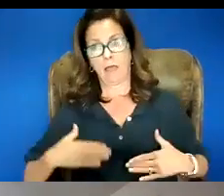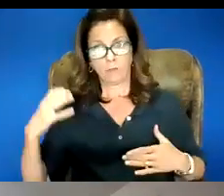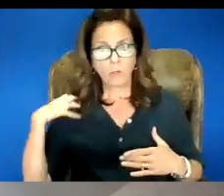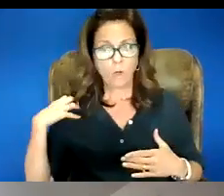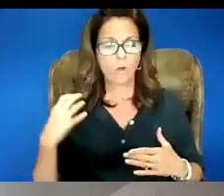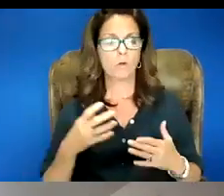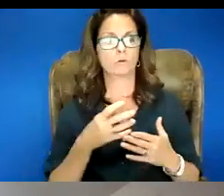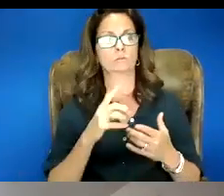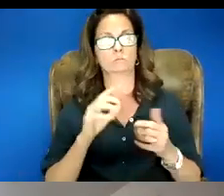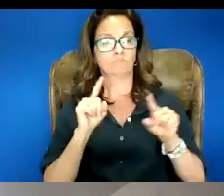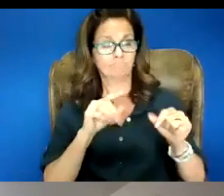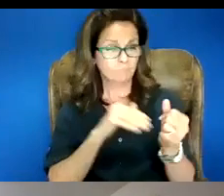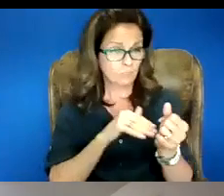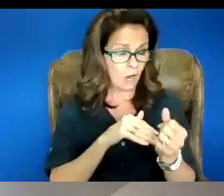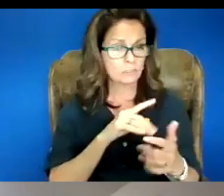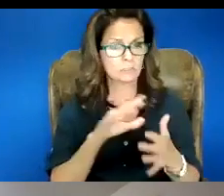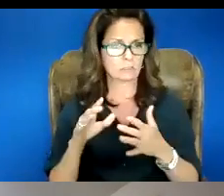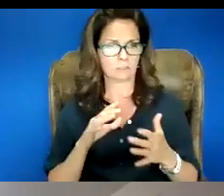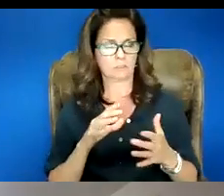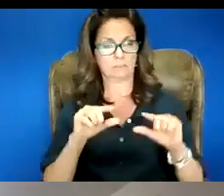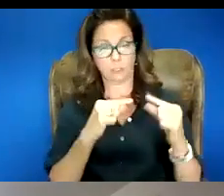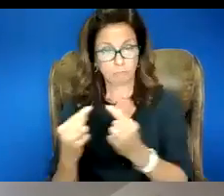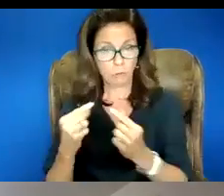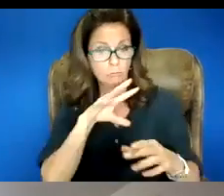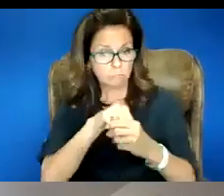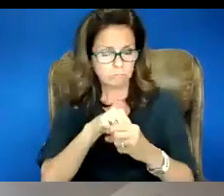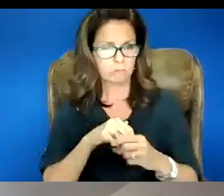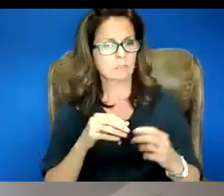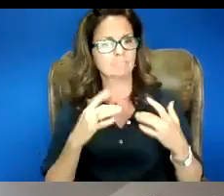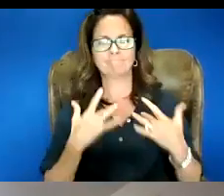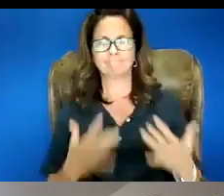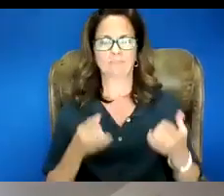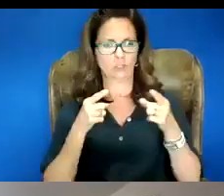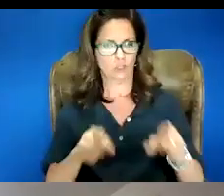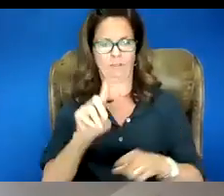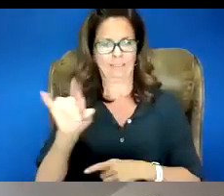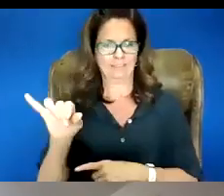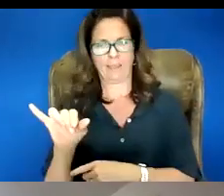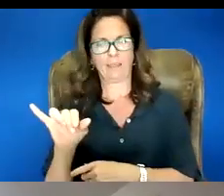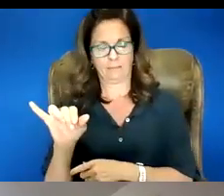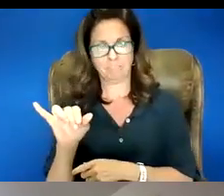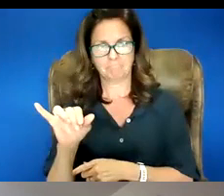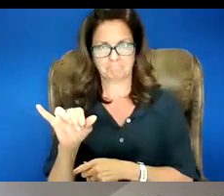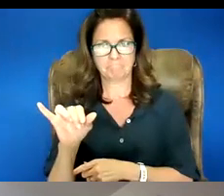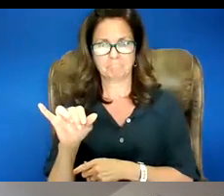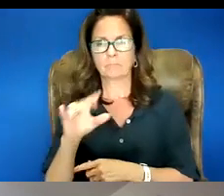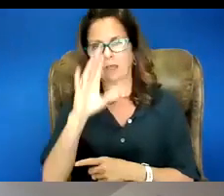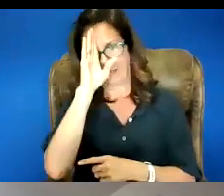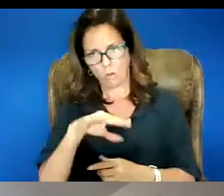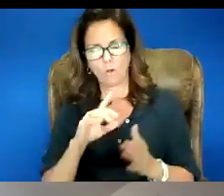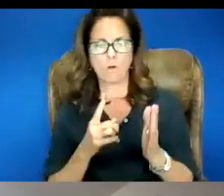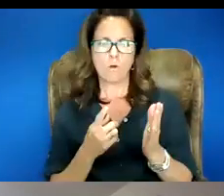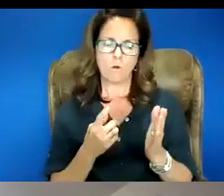the groups are essentially done during the day. And while we know that sometimes it